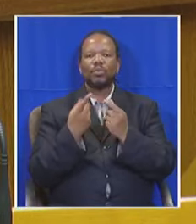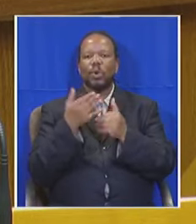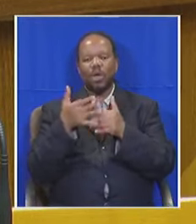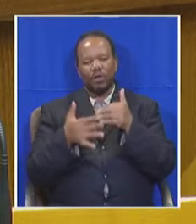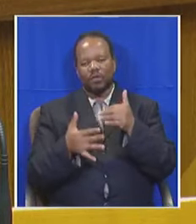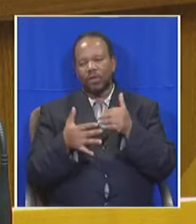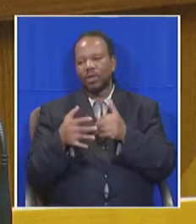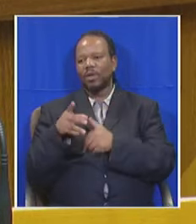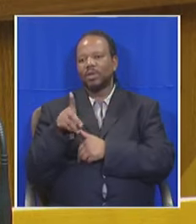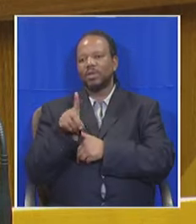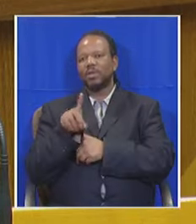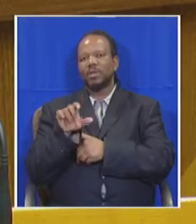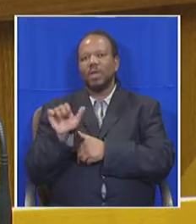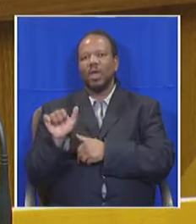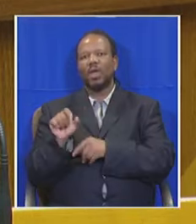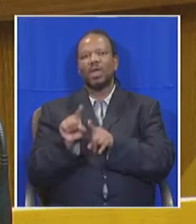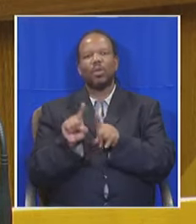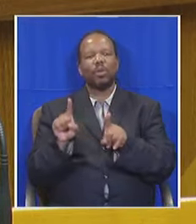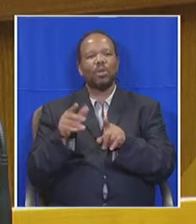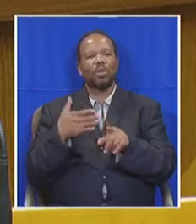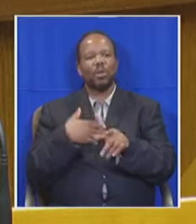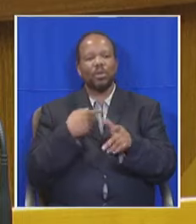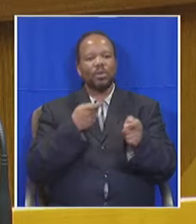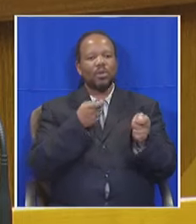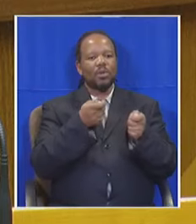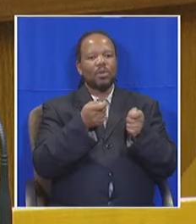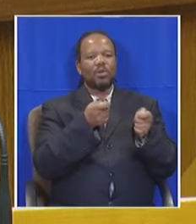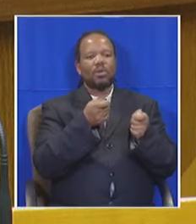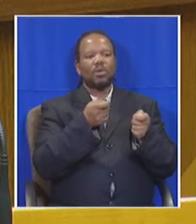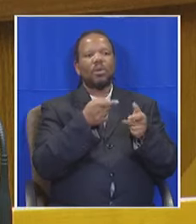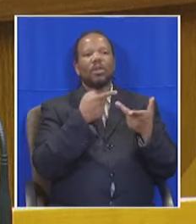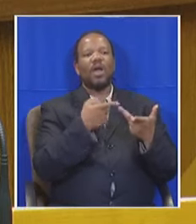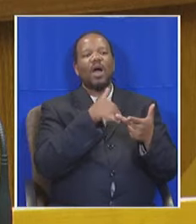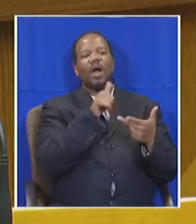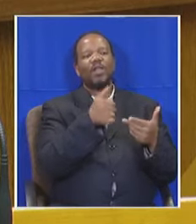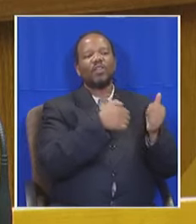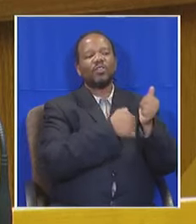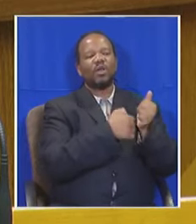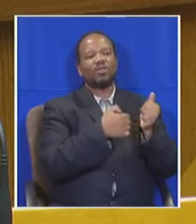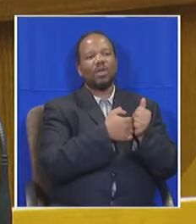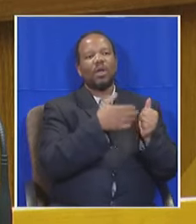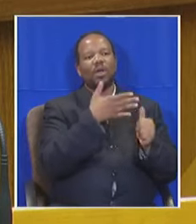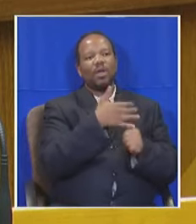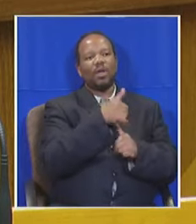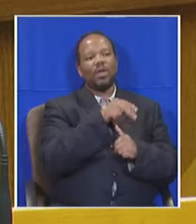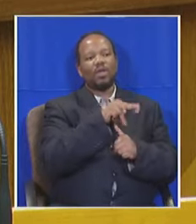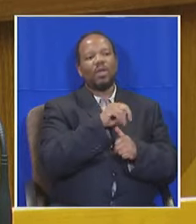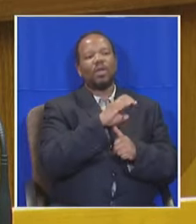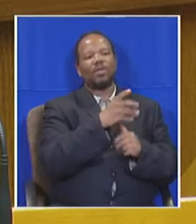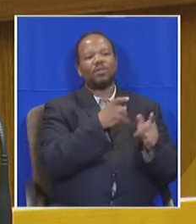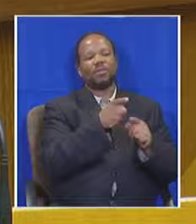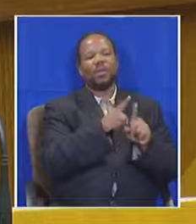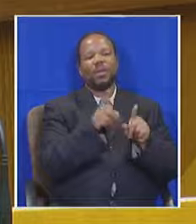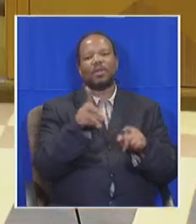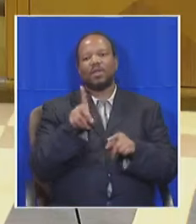beholden to the same forces which have captured the ANC. A DA government would surely put young people first. Thank